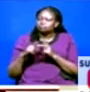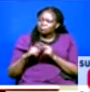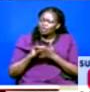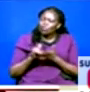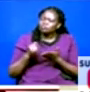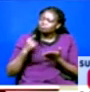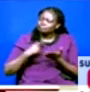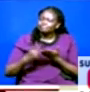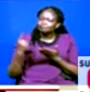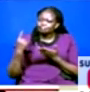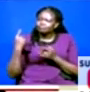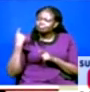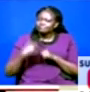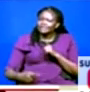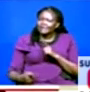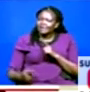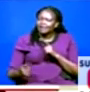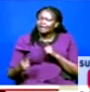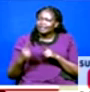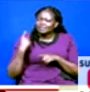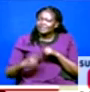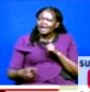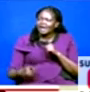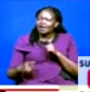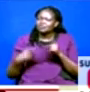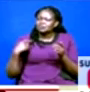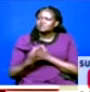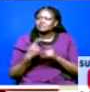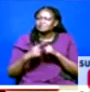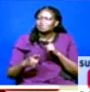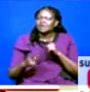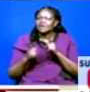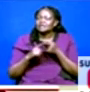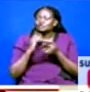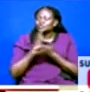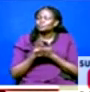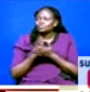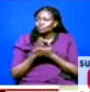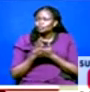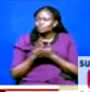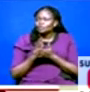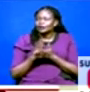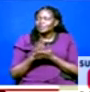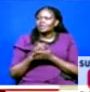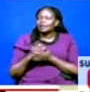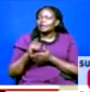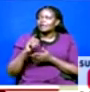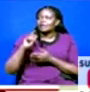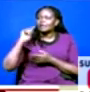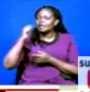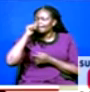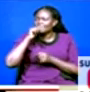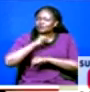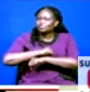year. Mm-hmm. And you would ask me, where do you get trainers? Let me tell you for free that the Kenya Private Schools is endowed